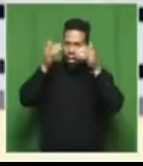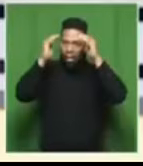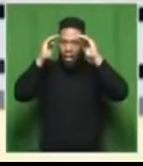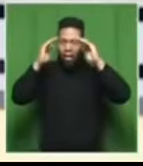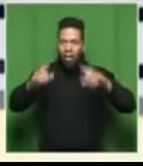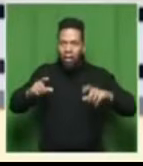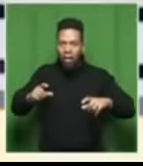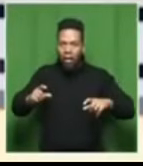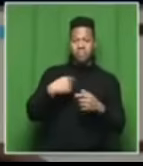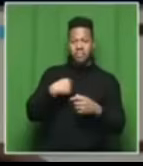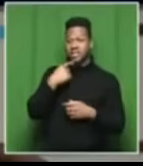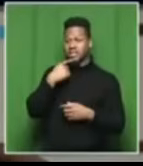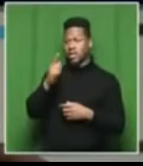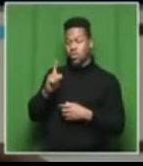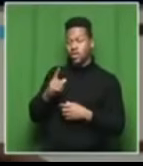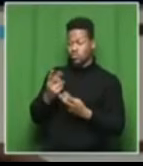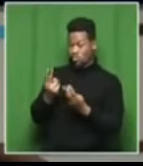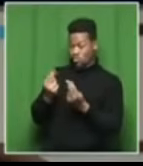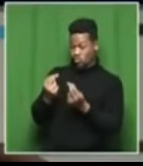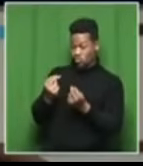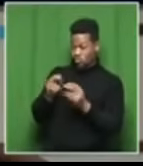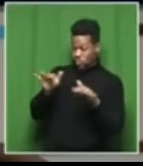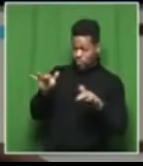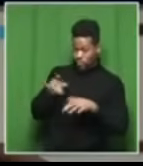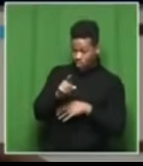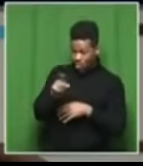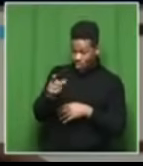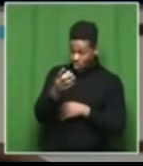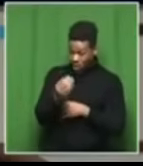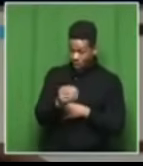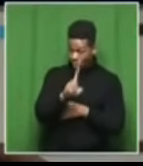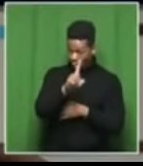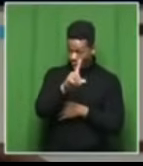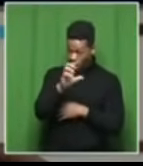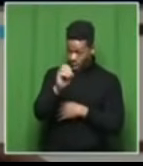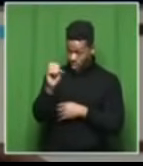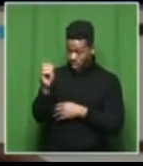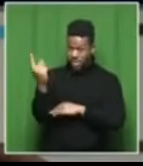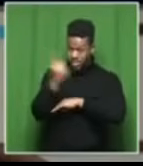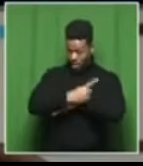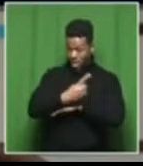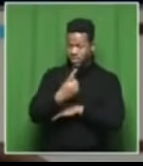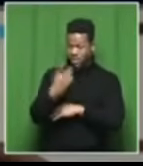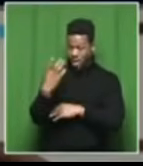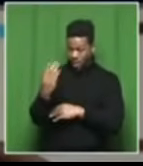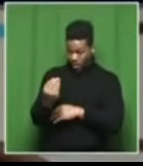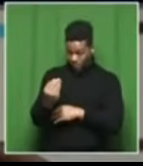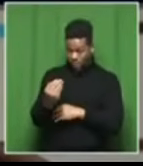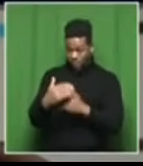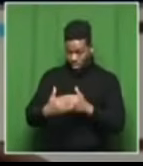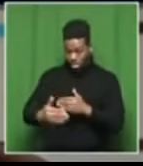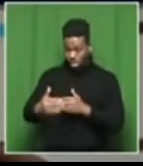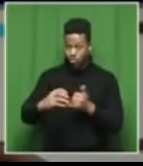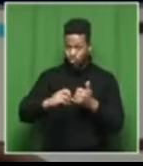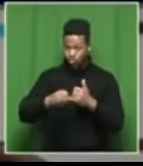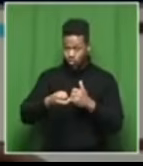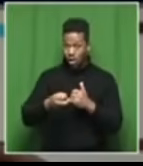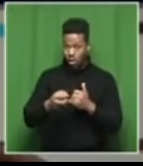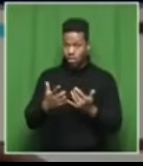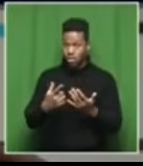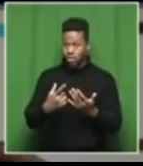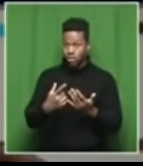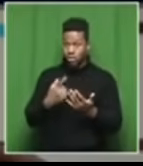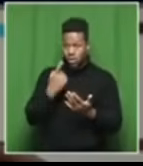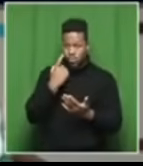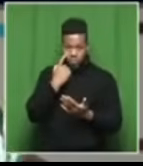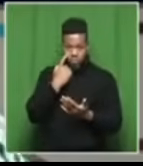They're coming with matchsticks. And you guys have 100 days to prove to yourself. In 100 days, you must call me back here in 100 days. And I must be able